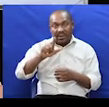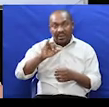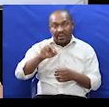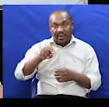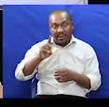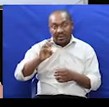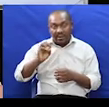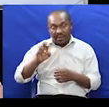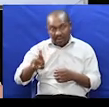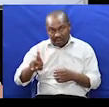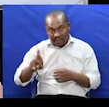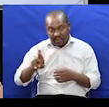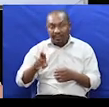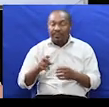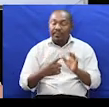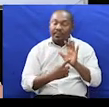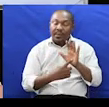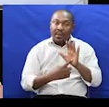Reagent bottles.